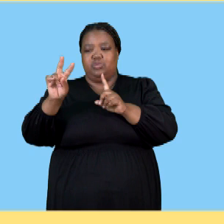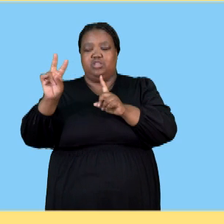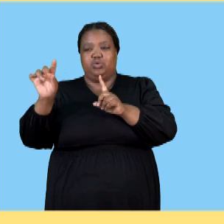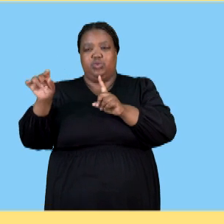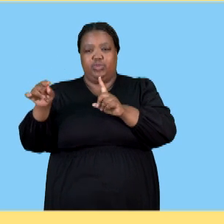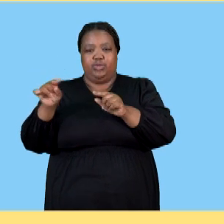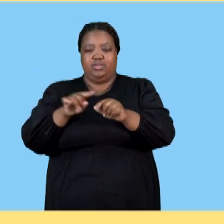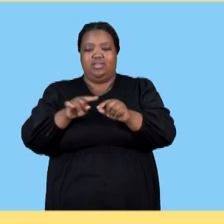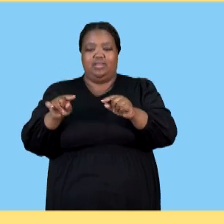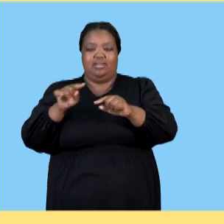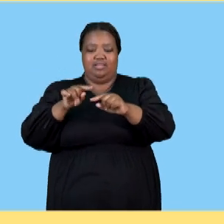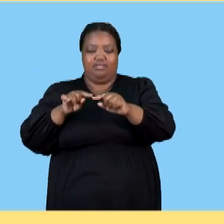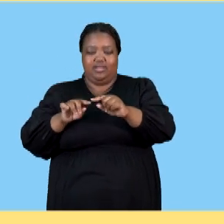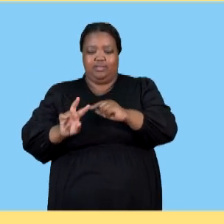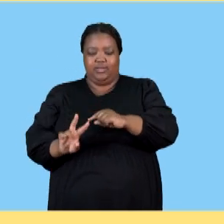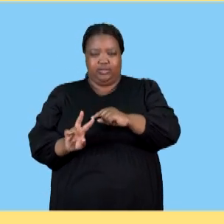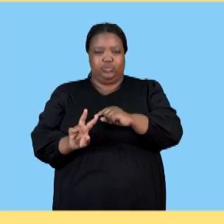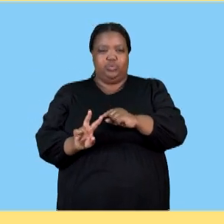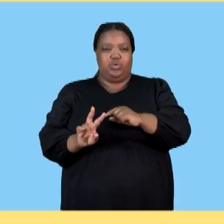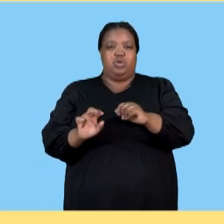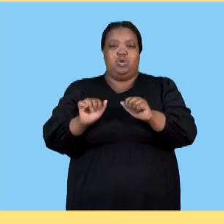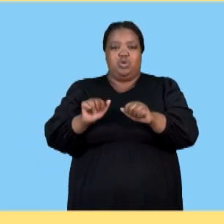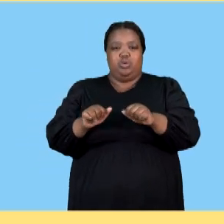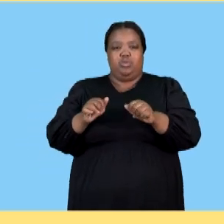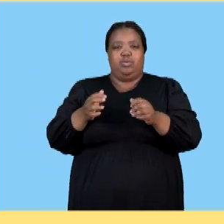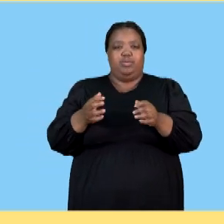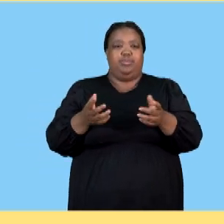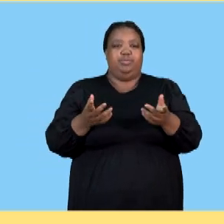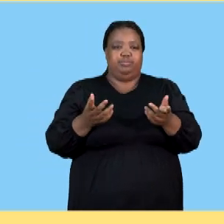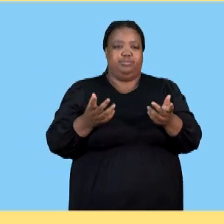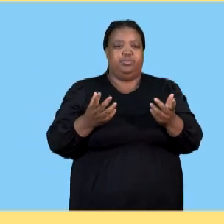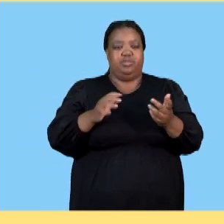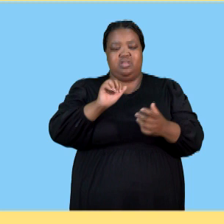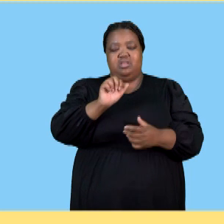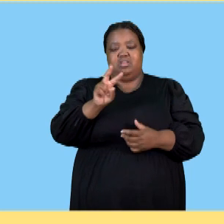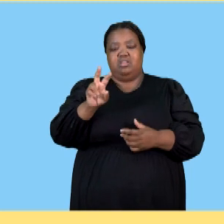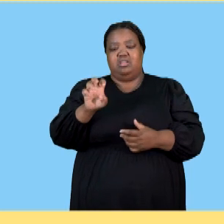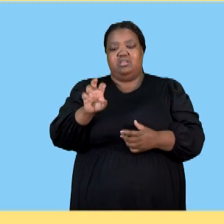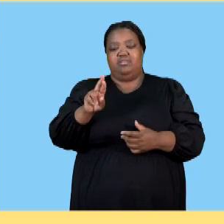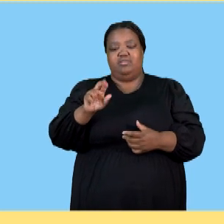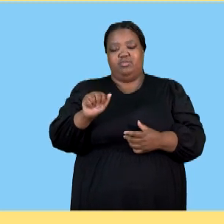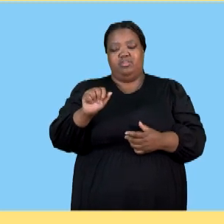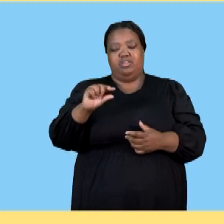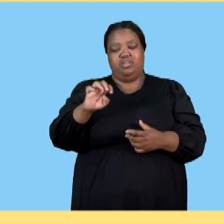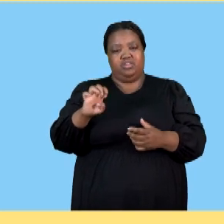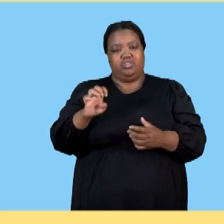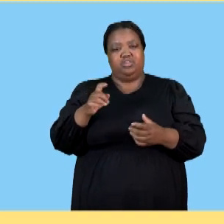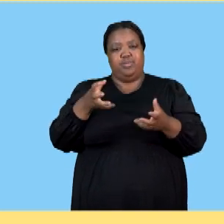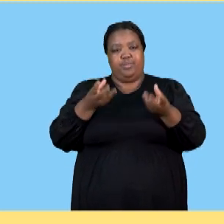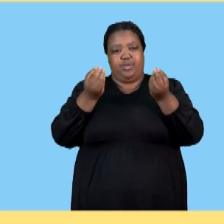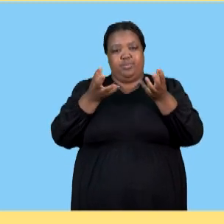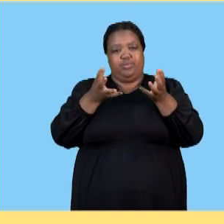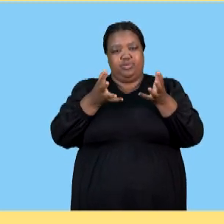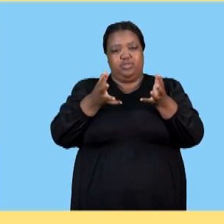622,000. Then you divide that by 2. This is how you get your average year. And then